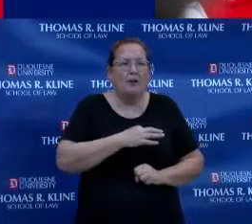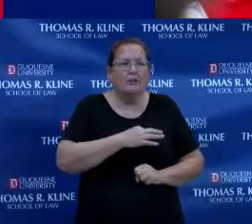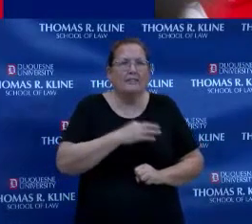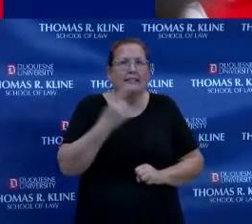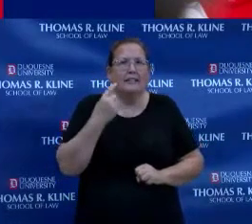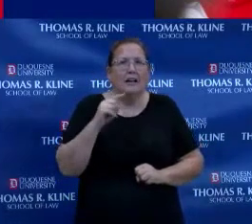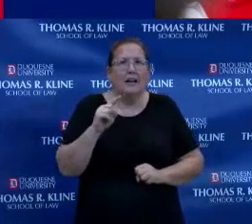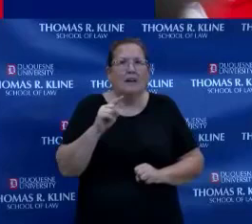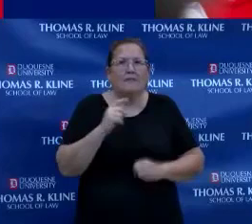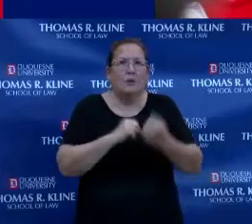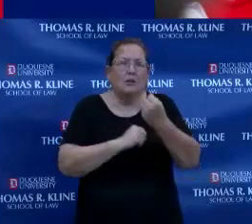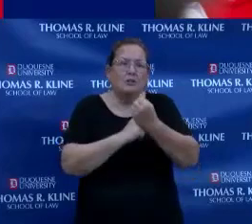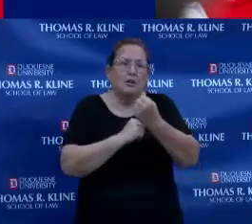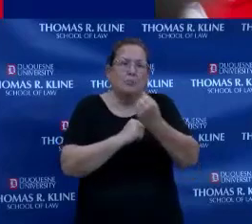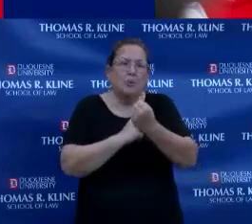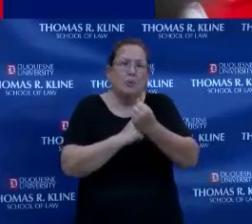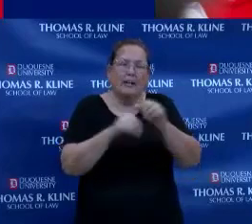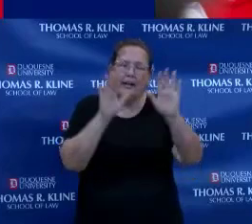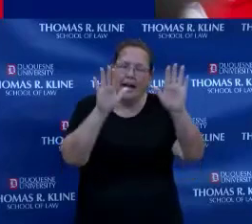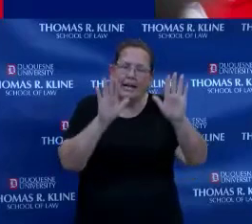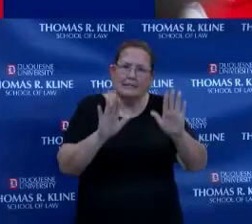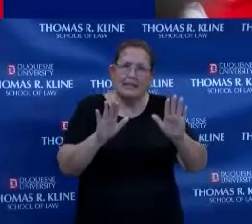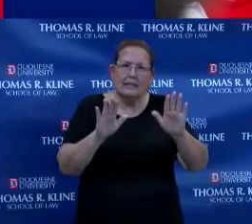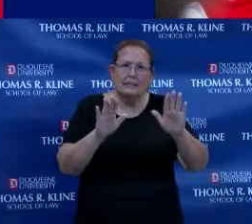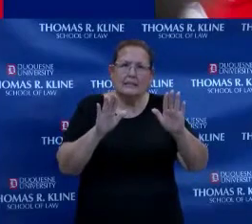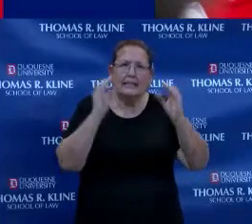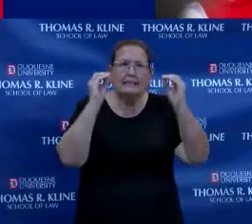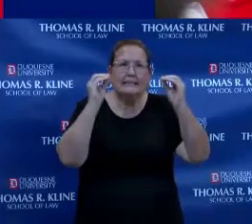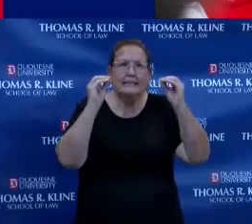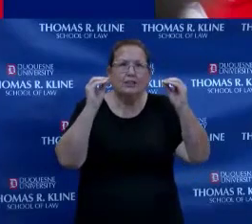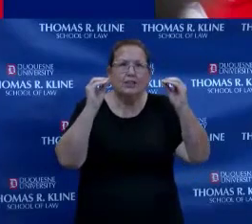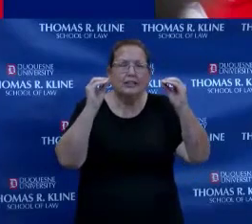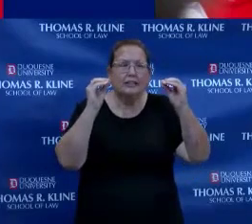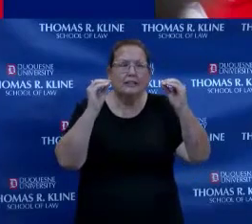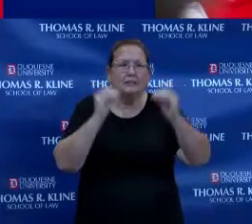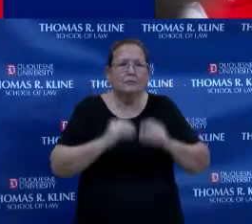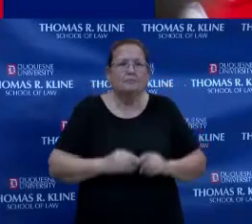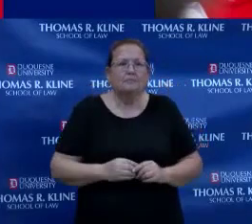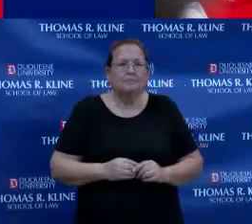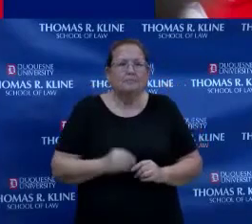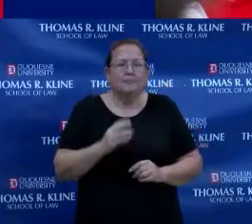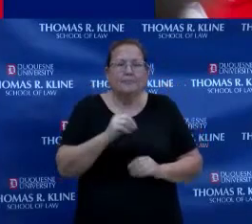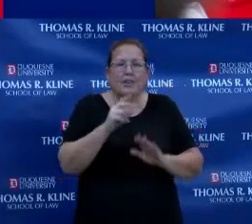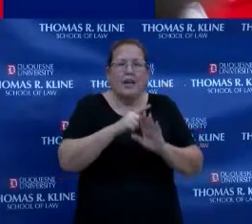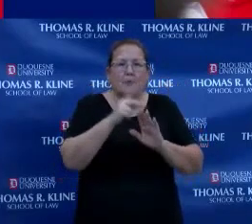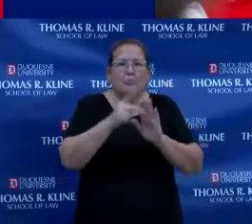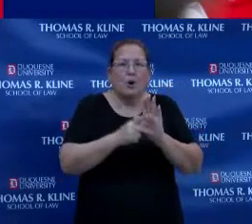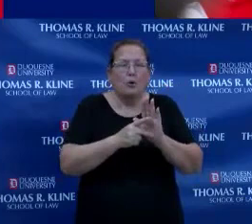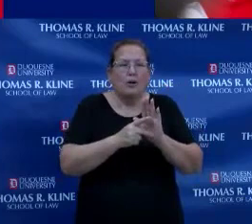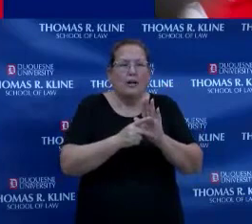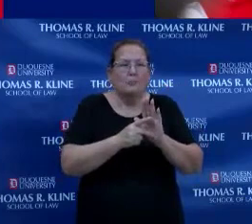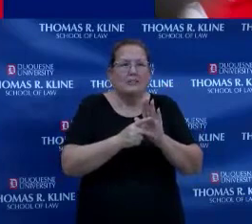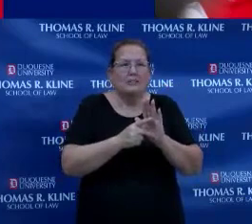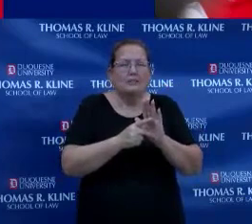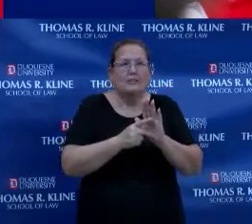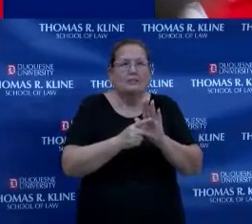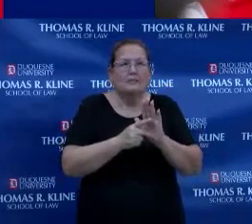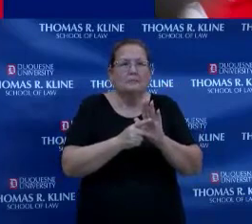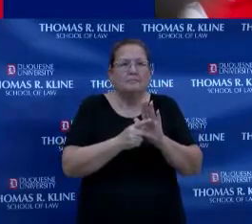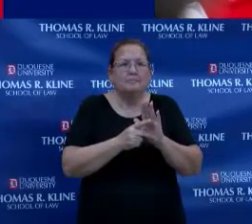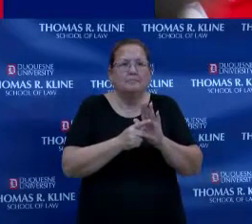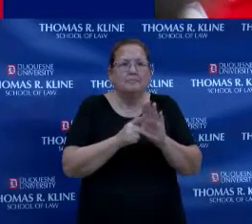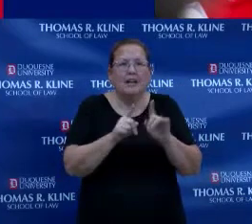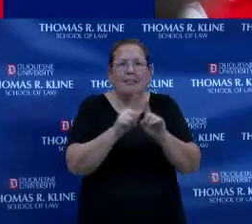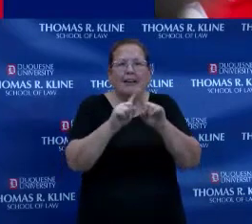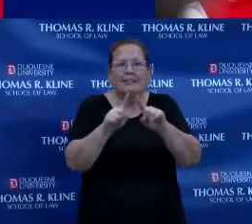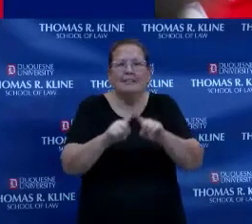of supporting excellence in teaching and scholarly work, important programs like our prized bar prep program, and I